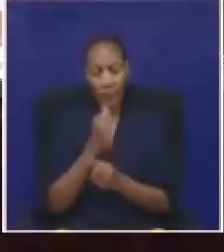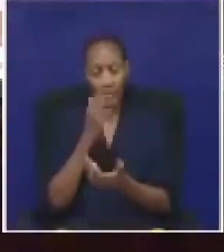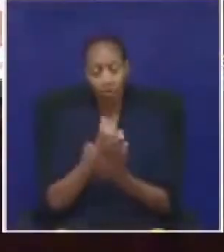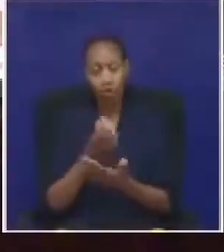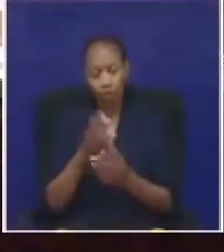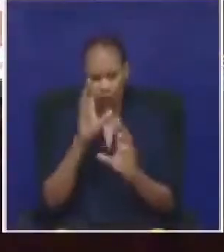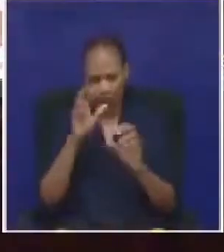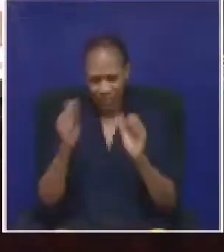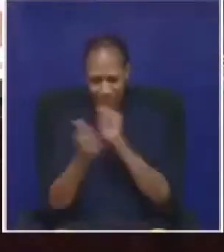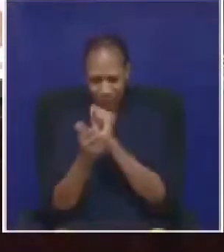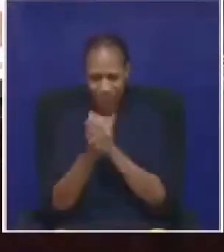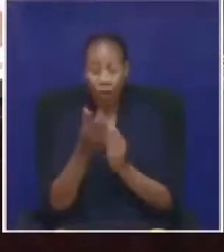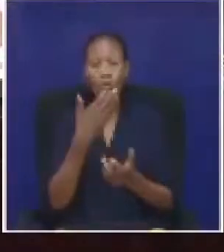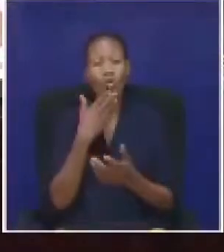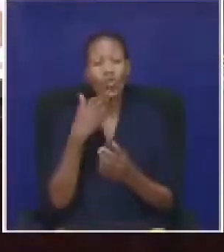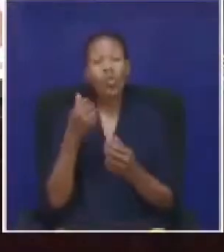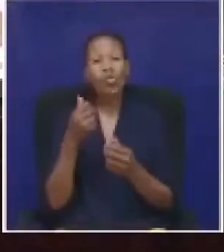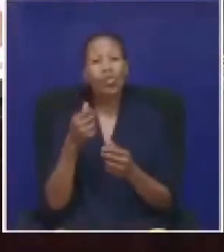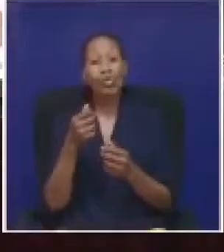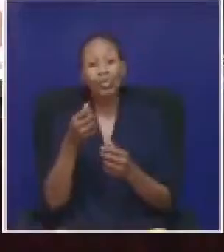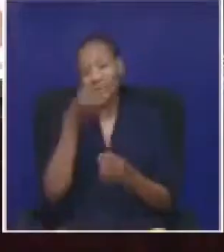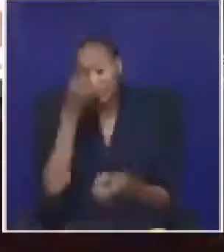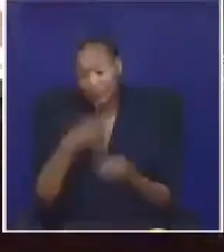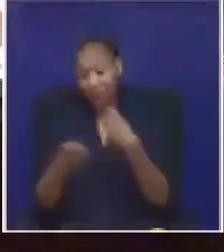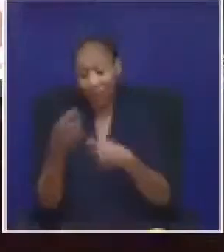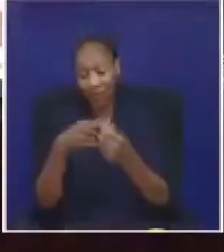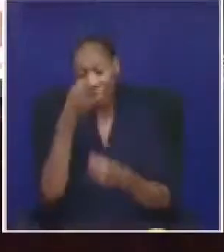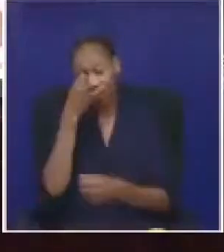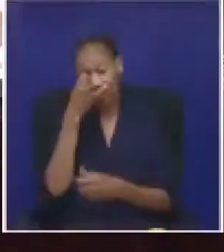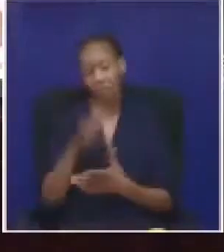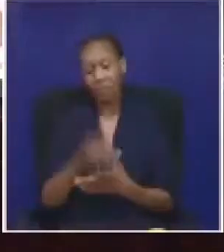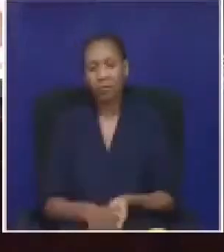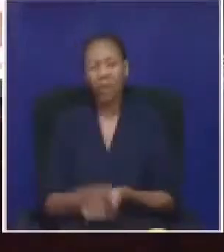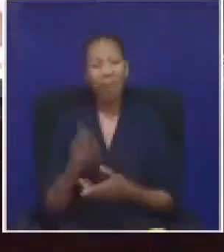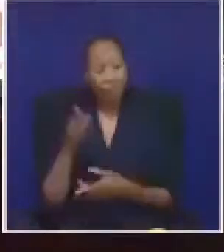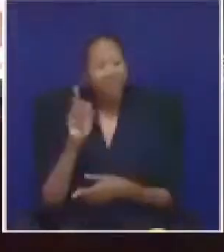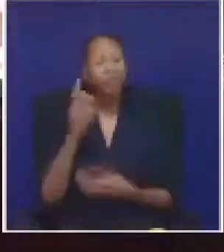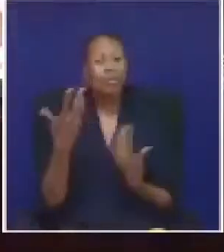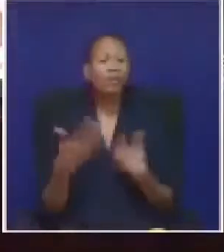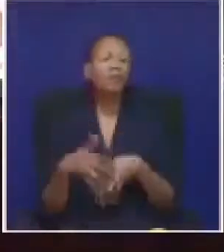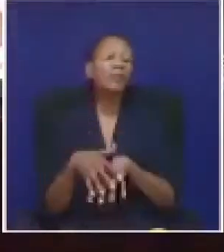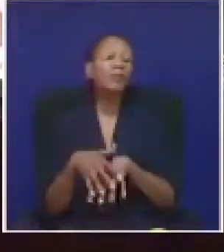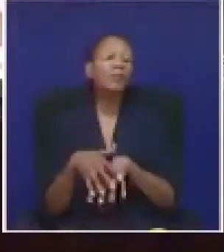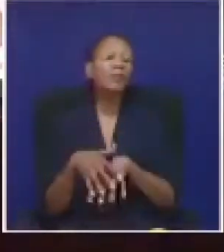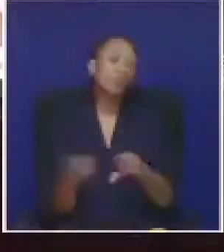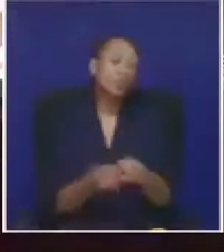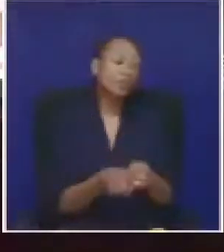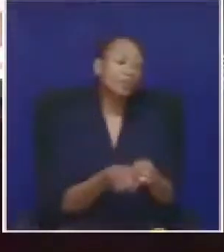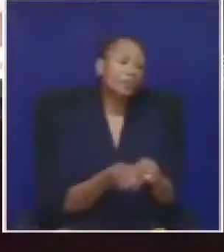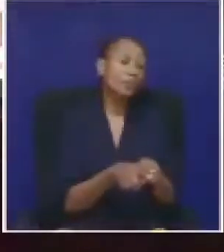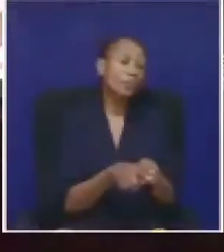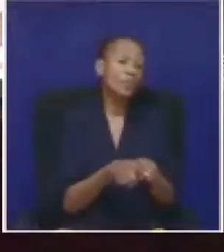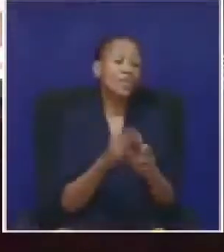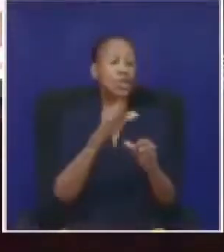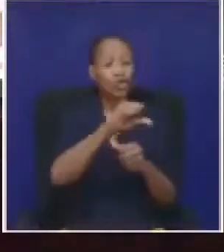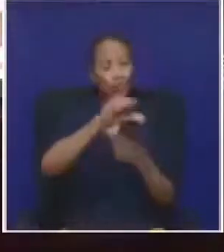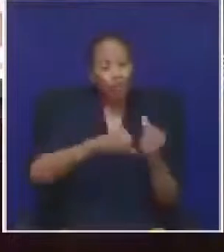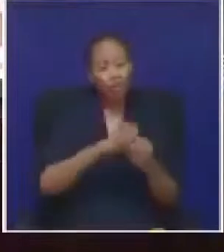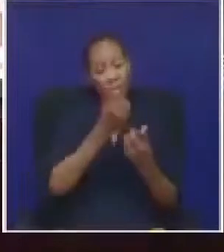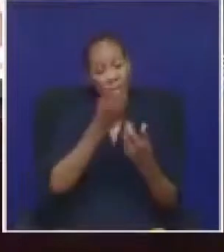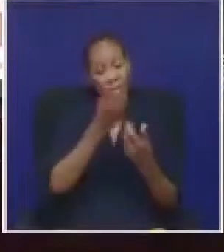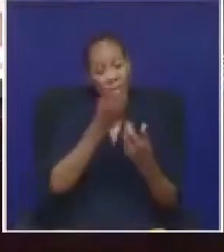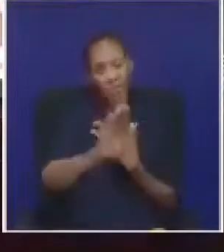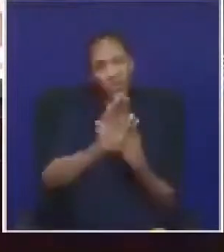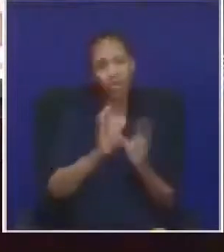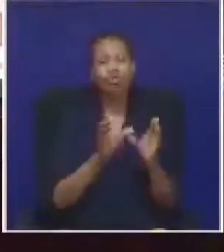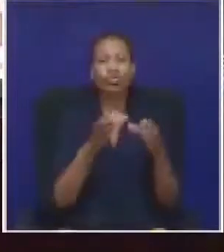harm, and is jointly implemented together with the social protection cluster.